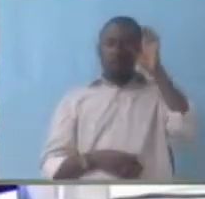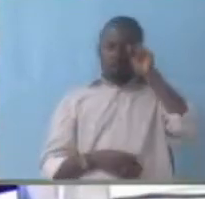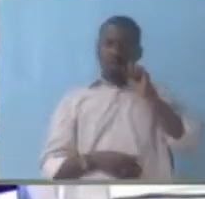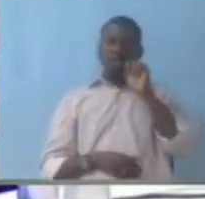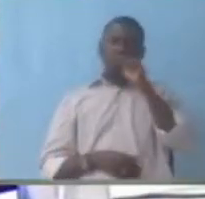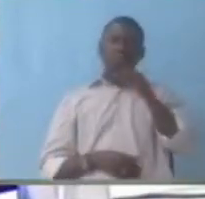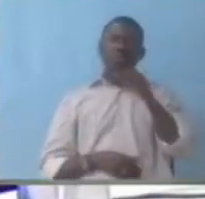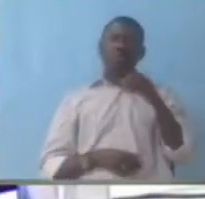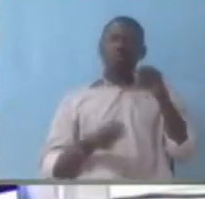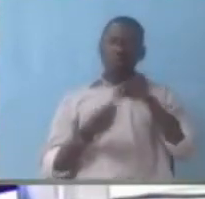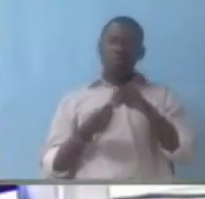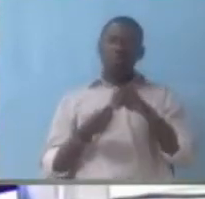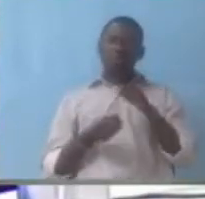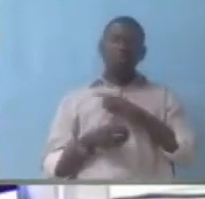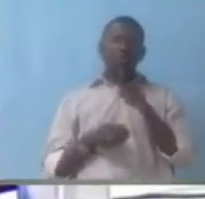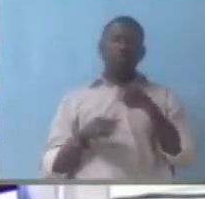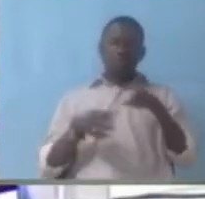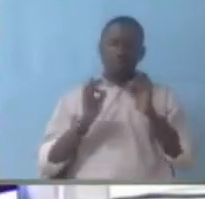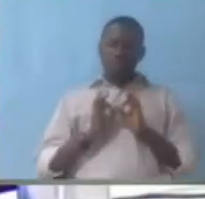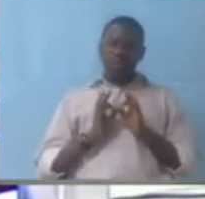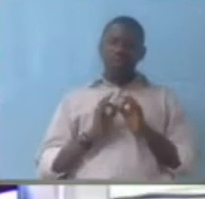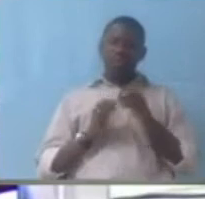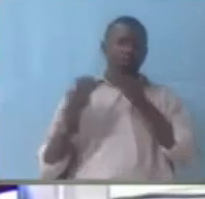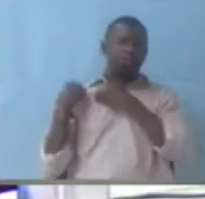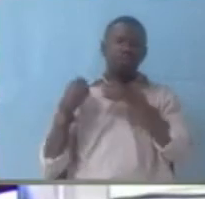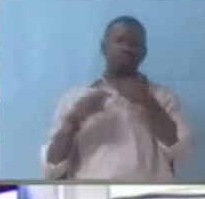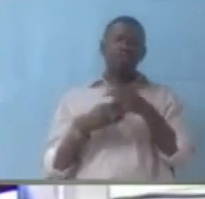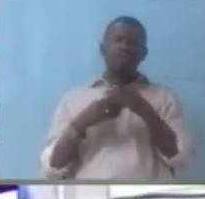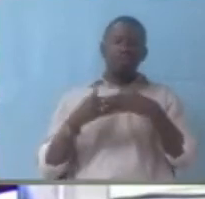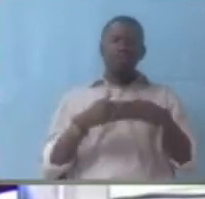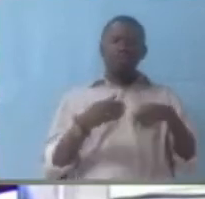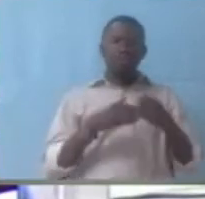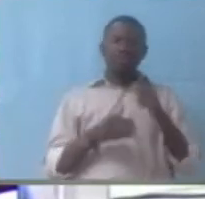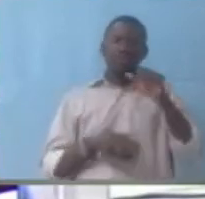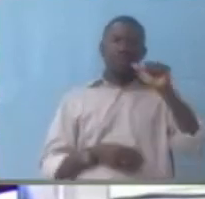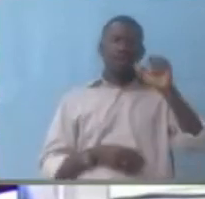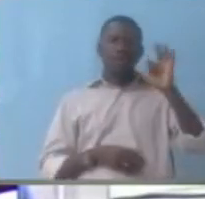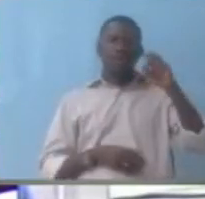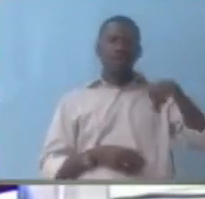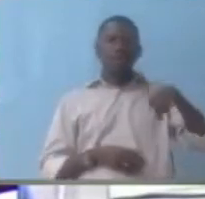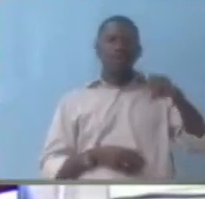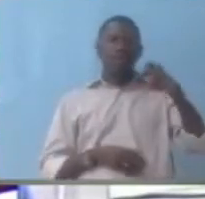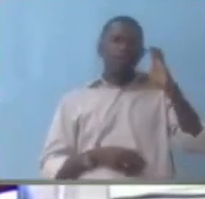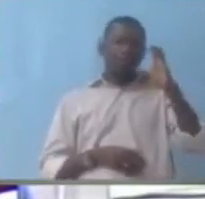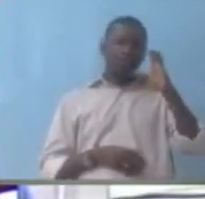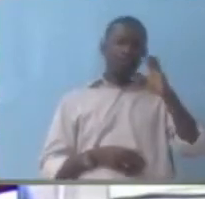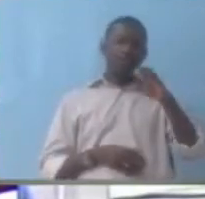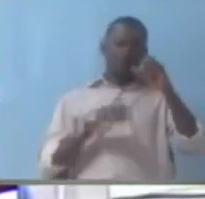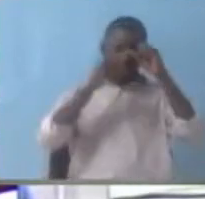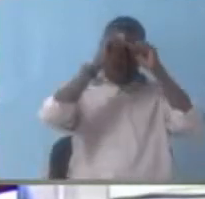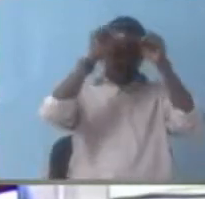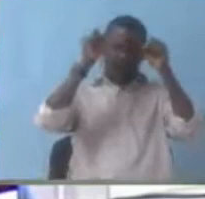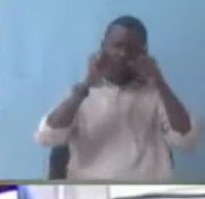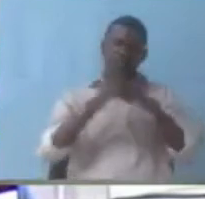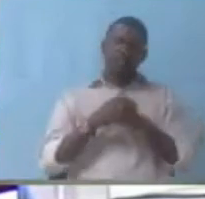taking responsibility for the actions of the AFPRC. No fananga fahamo kele munati ne man song coming ni AFPRC man